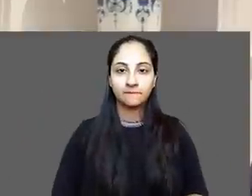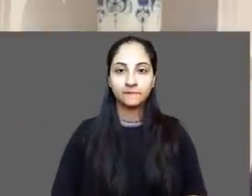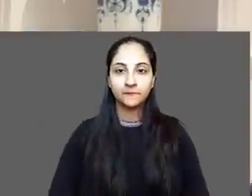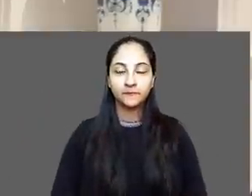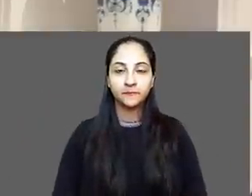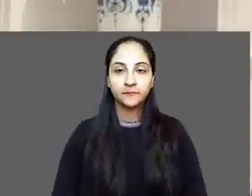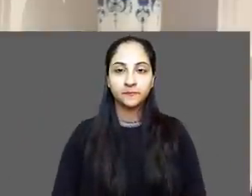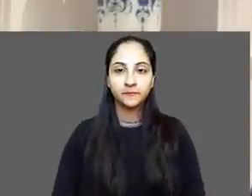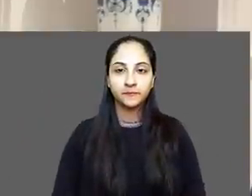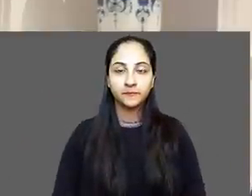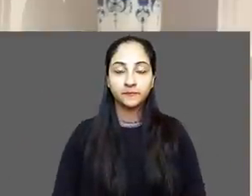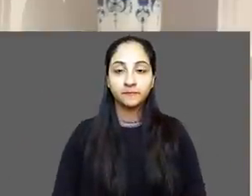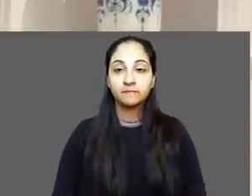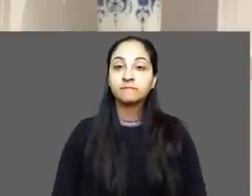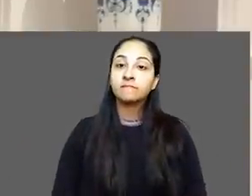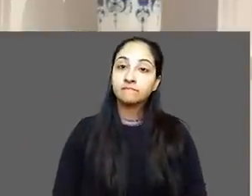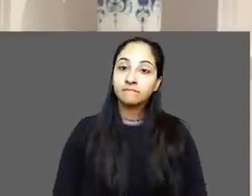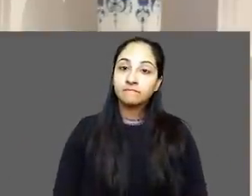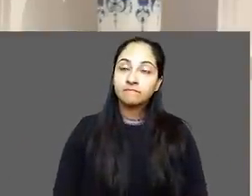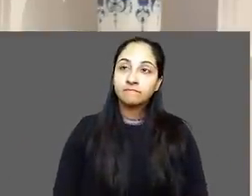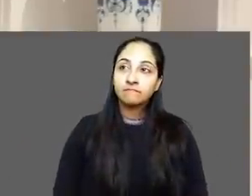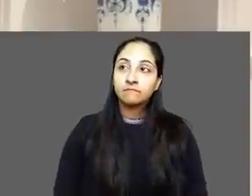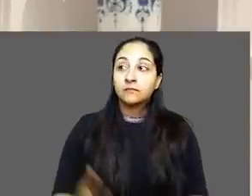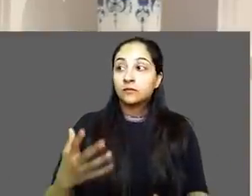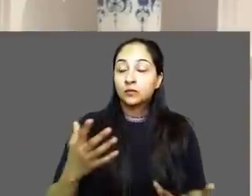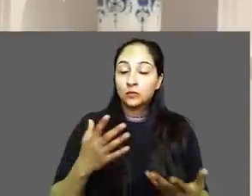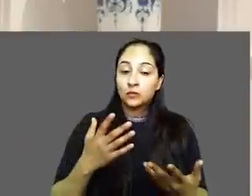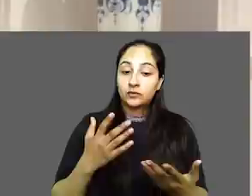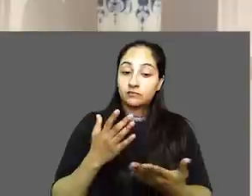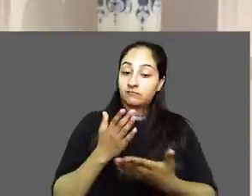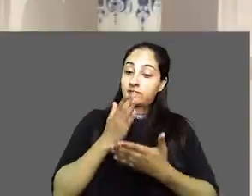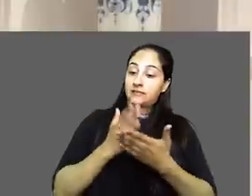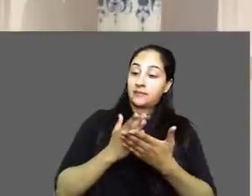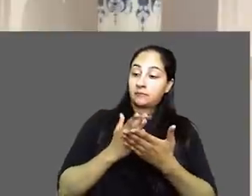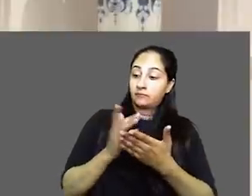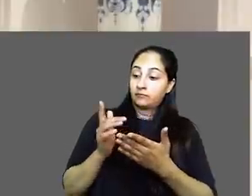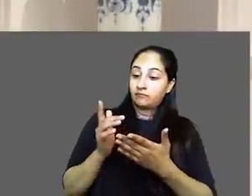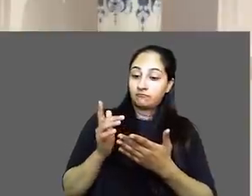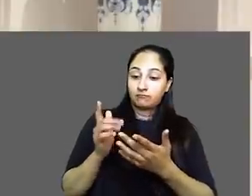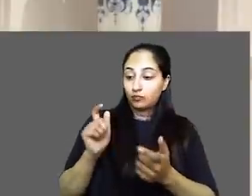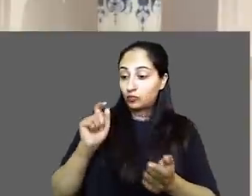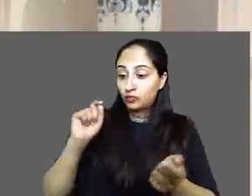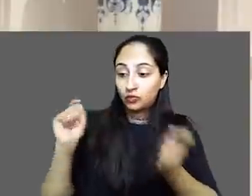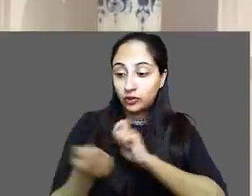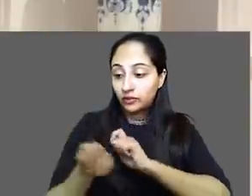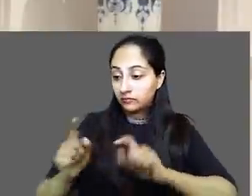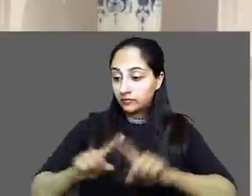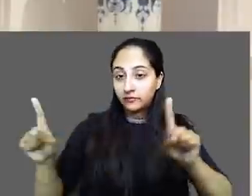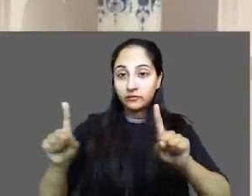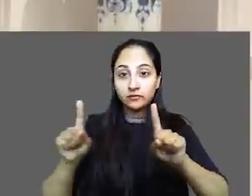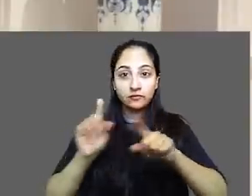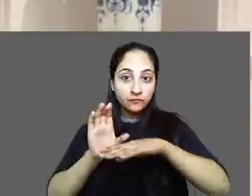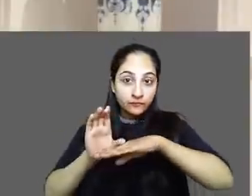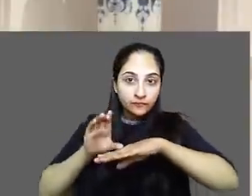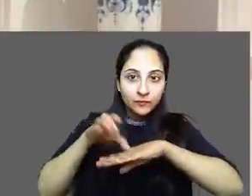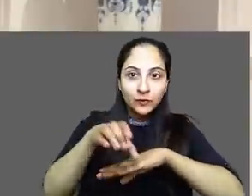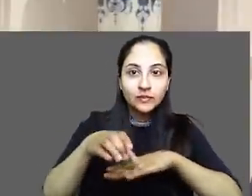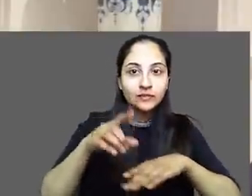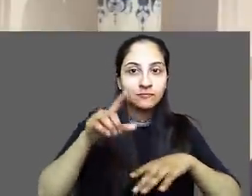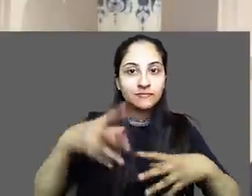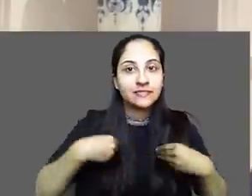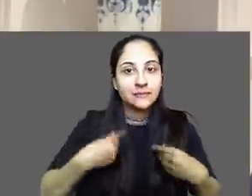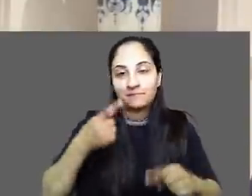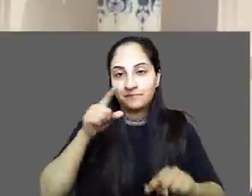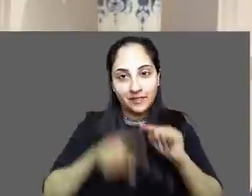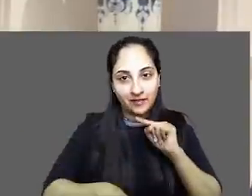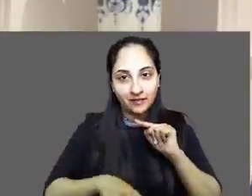personal, decisions that are not necessarily career-related or education-related or business-related, you know, things like